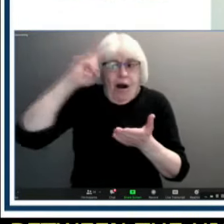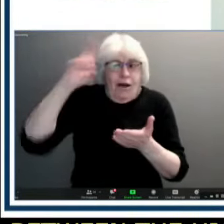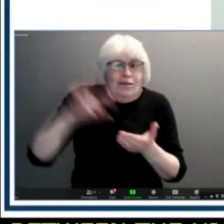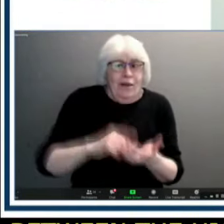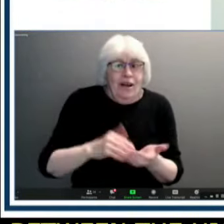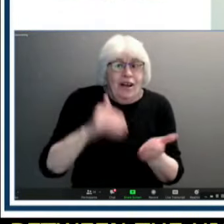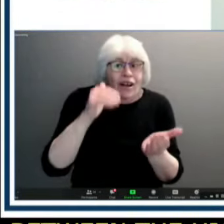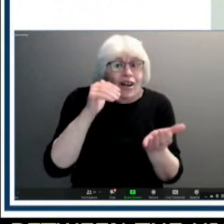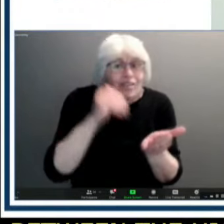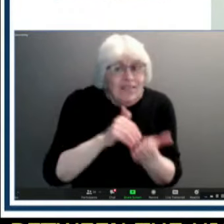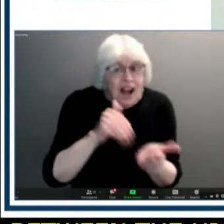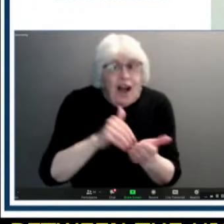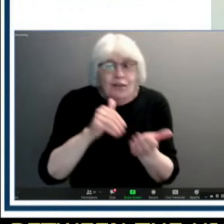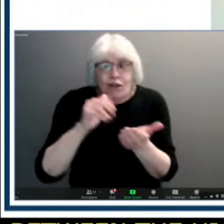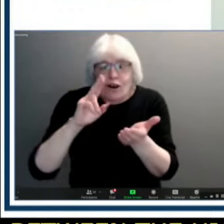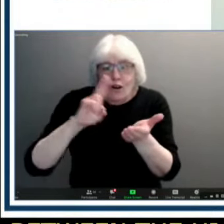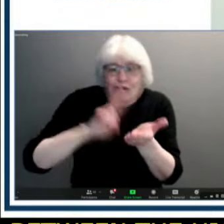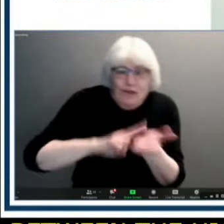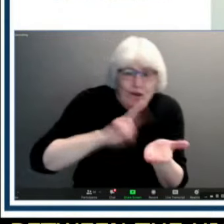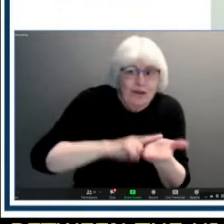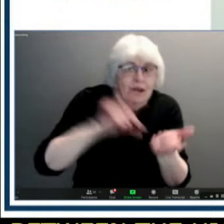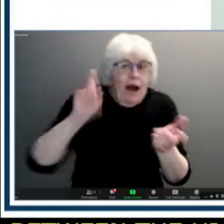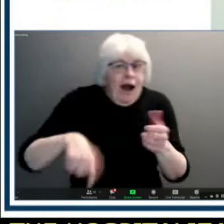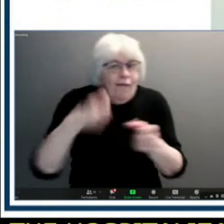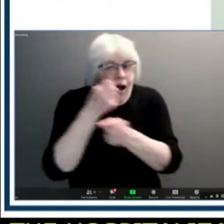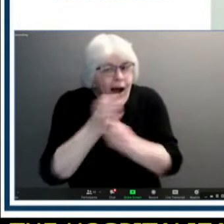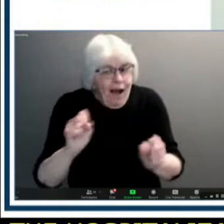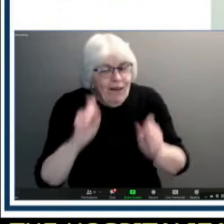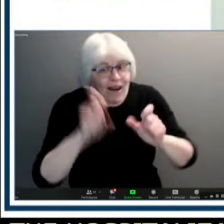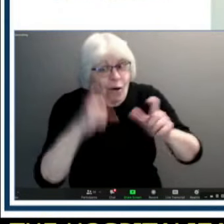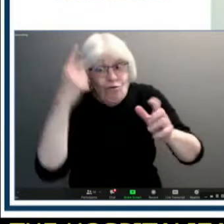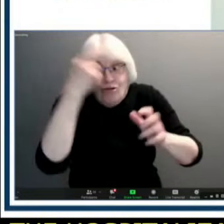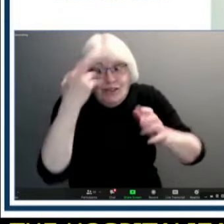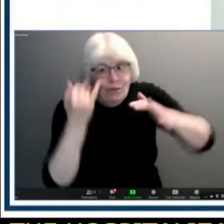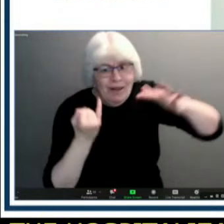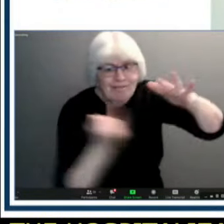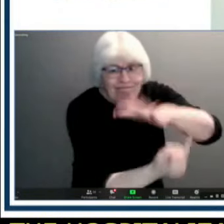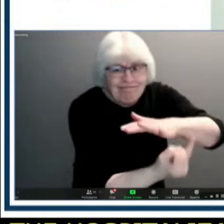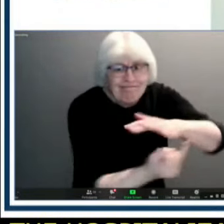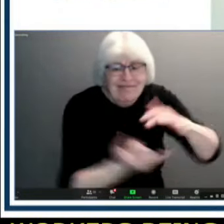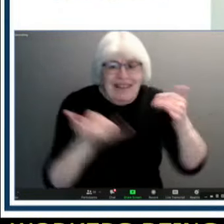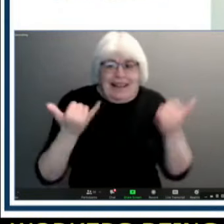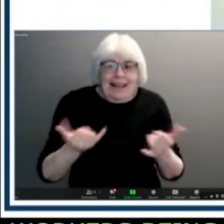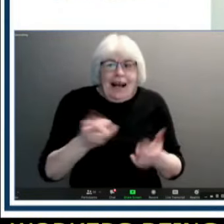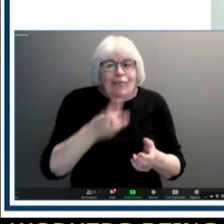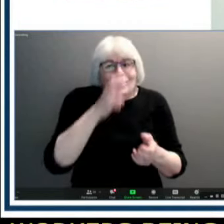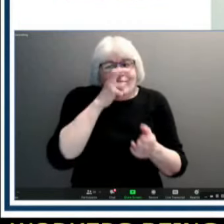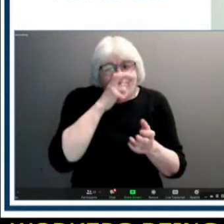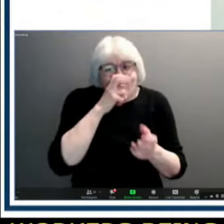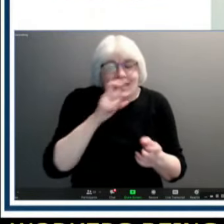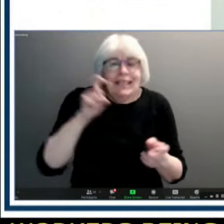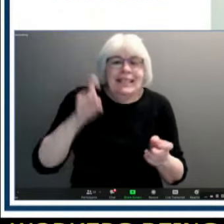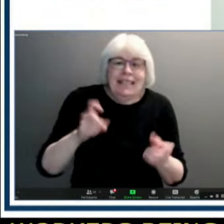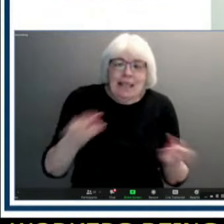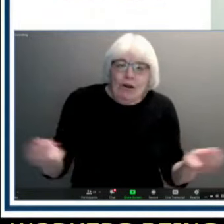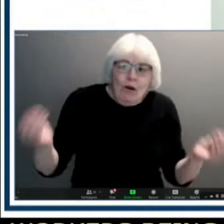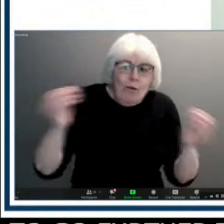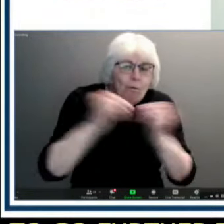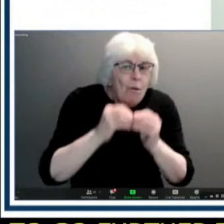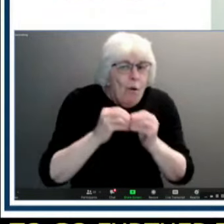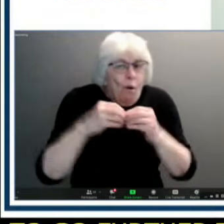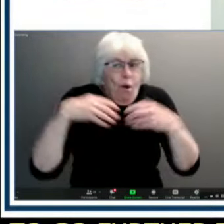contacts, we need to go further than the restrictions that had already been announced. We need to tighten up to make sure that we do what we